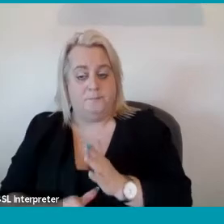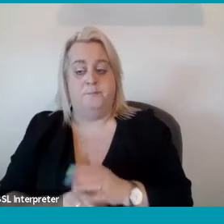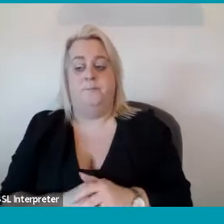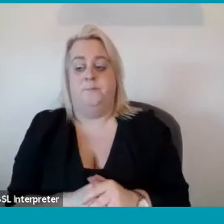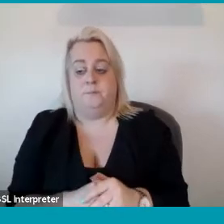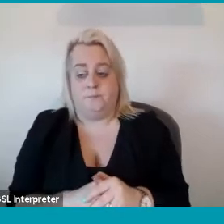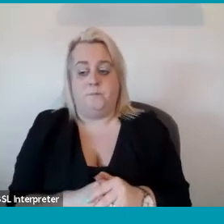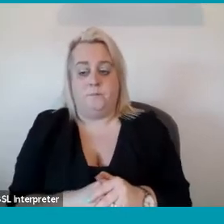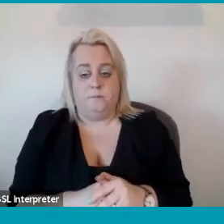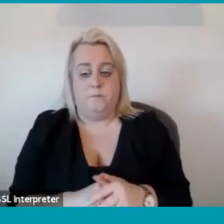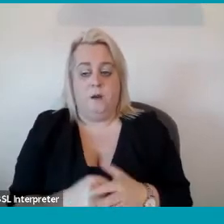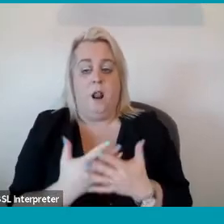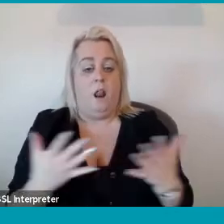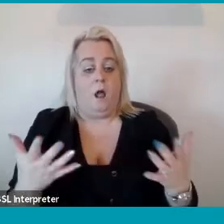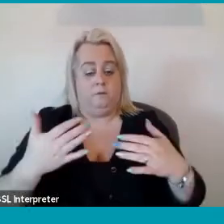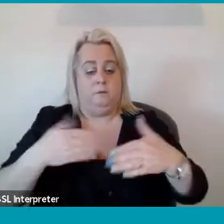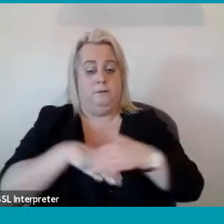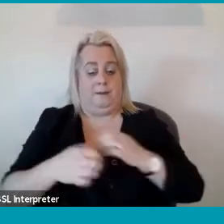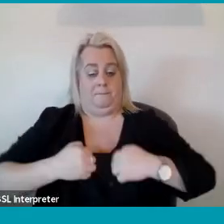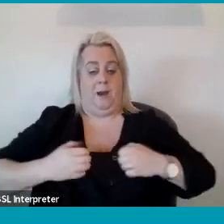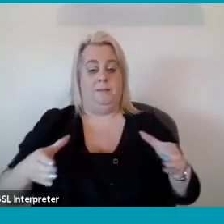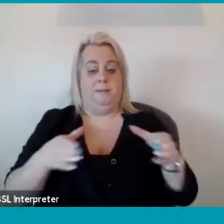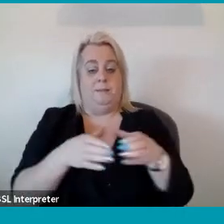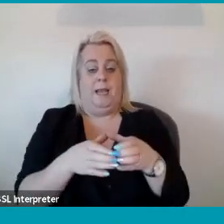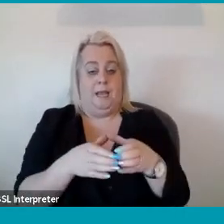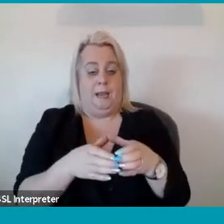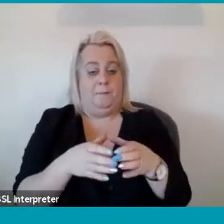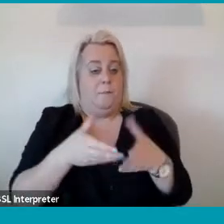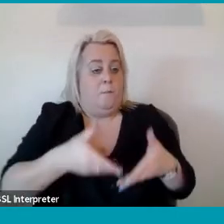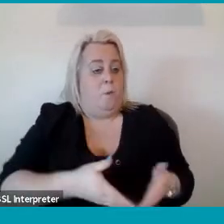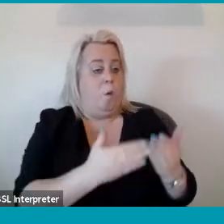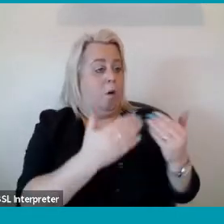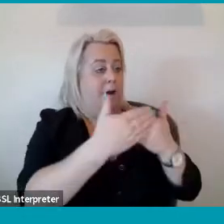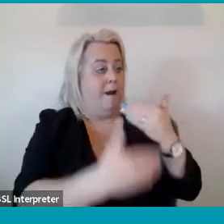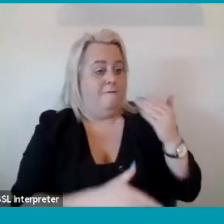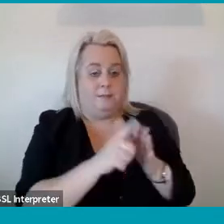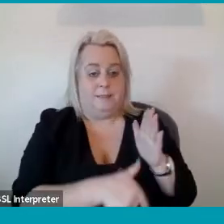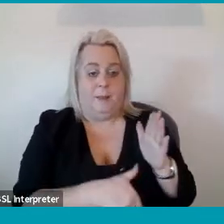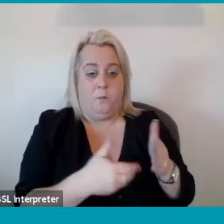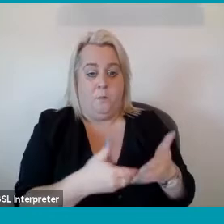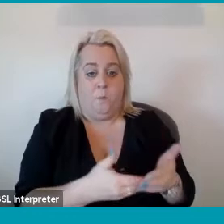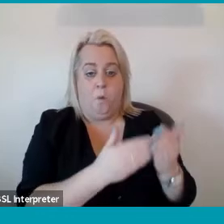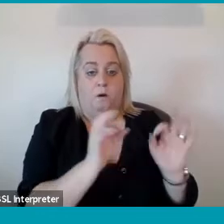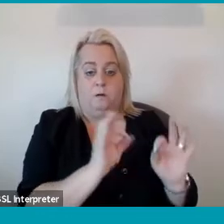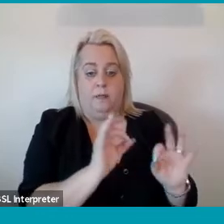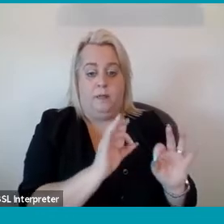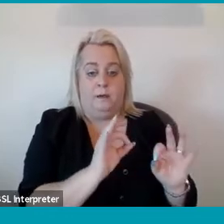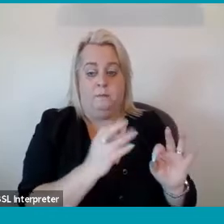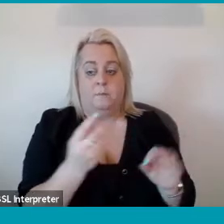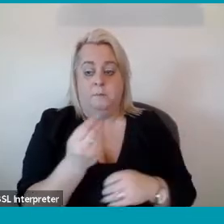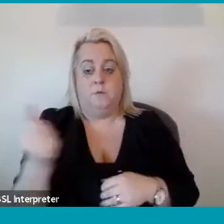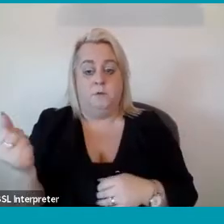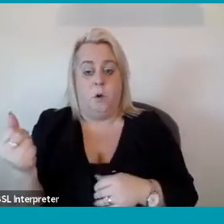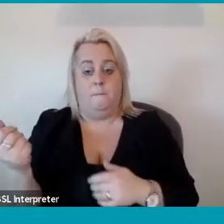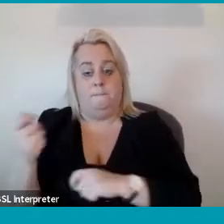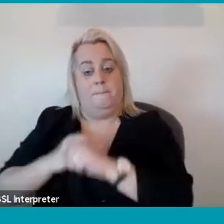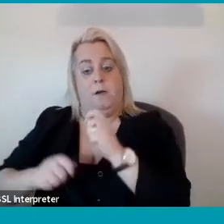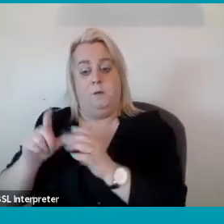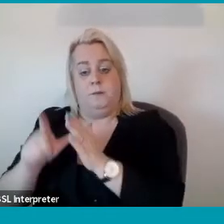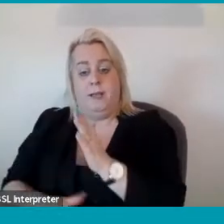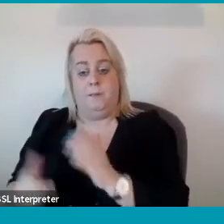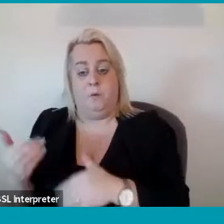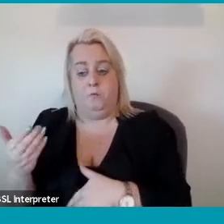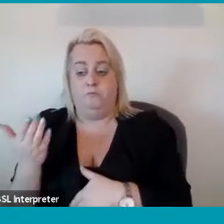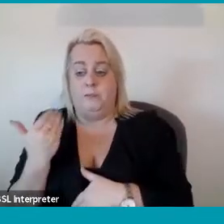who weren't born as a disabled person, but then became disabled. So, for example, we have two people who lost their sight, one as